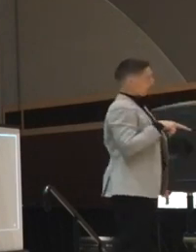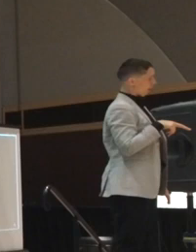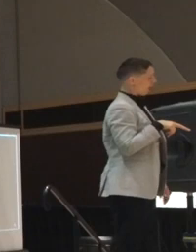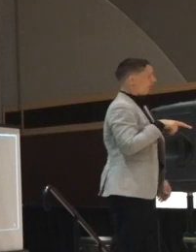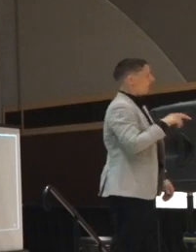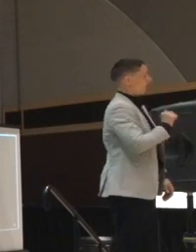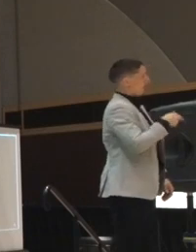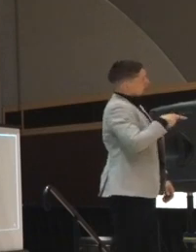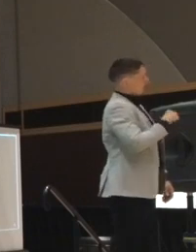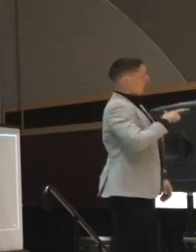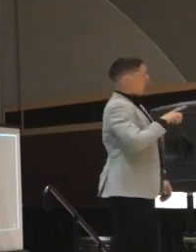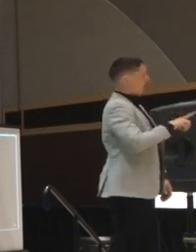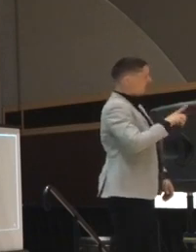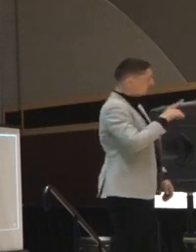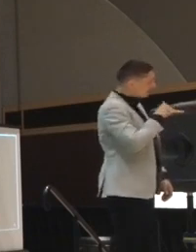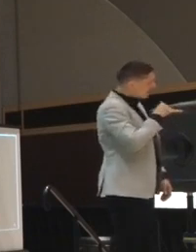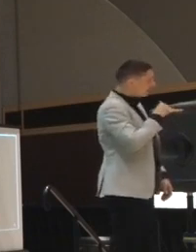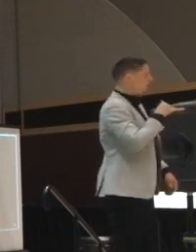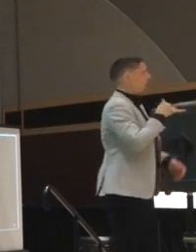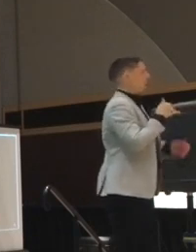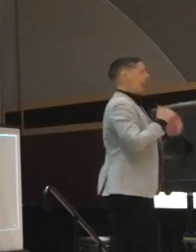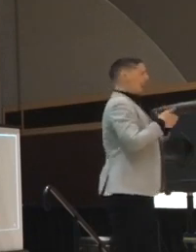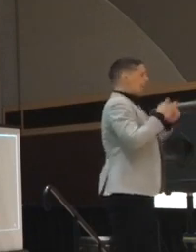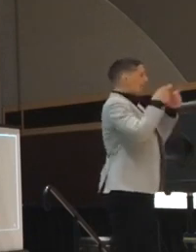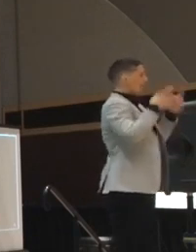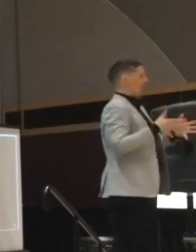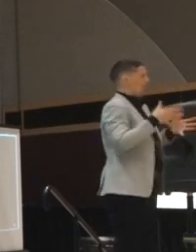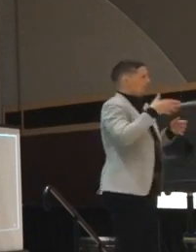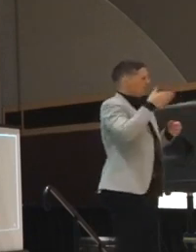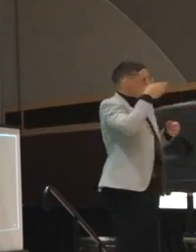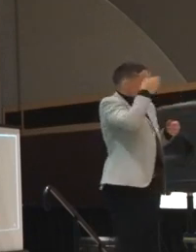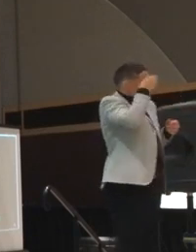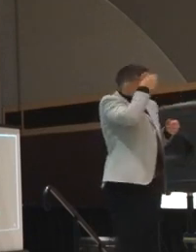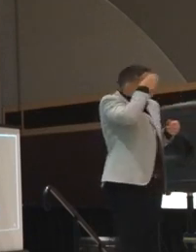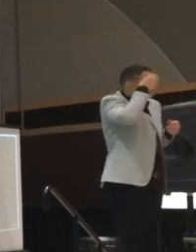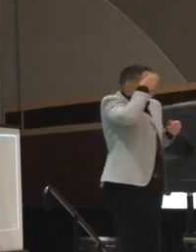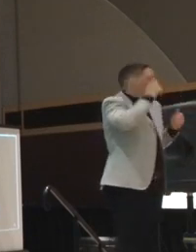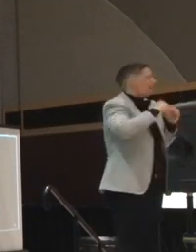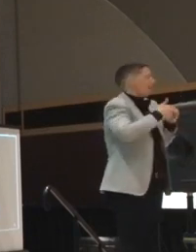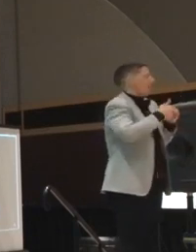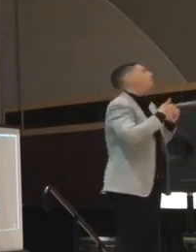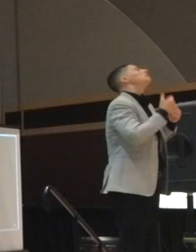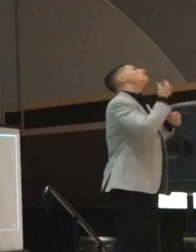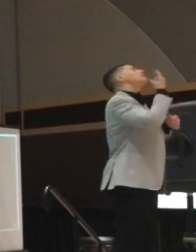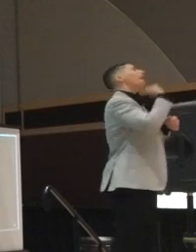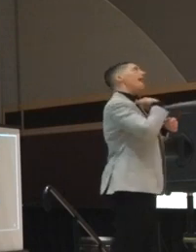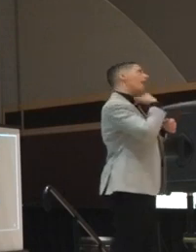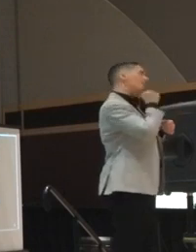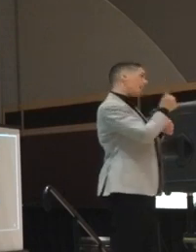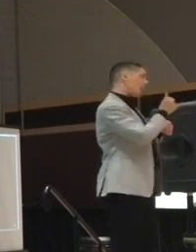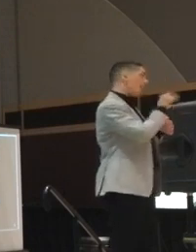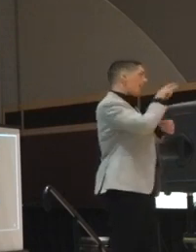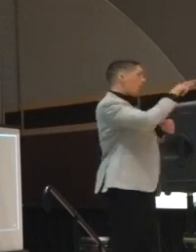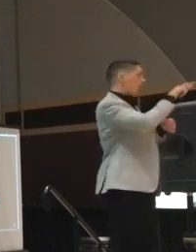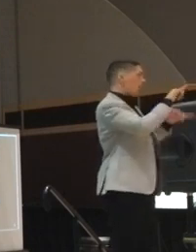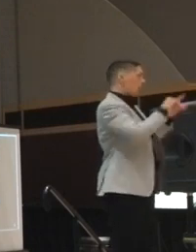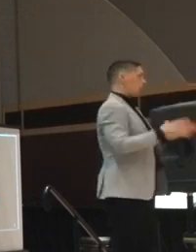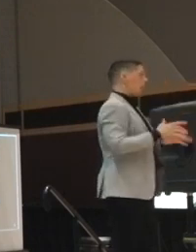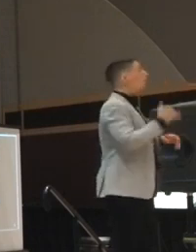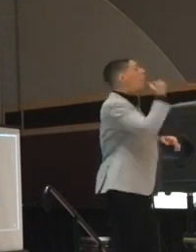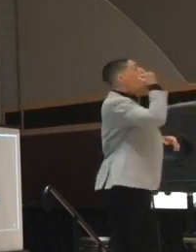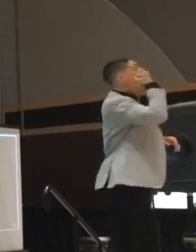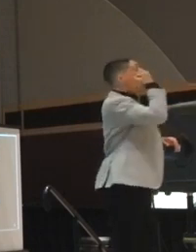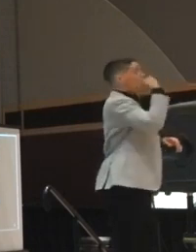you can have managers that know so little. See, when looking at the Boeing thing, no, I'm not an aeronautical engineer, but let's say I was suit in